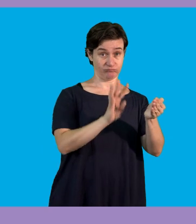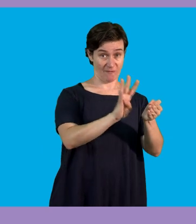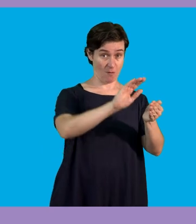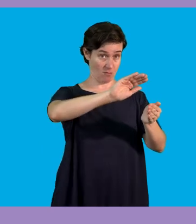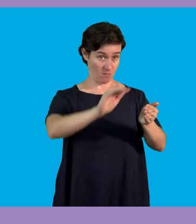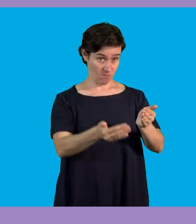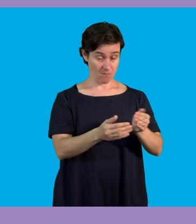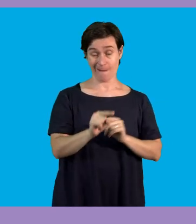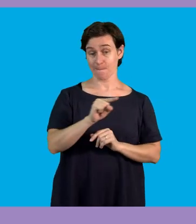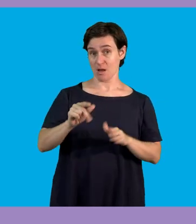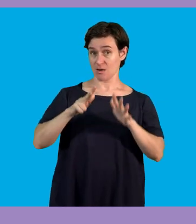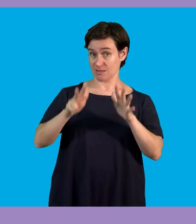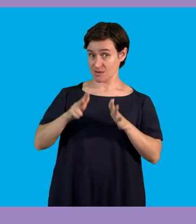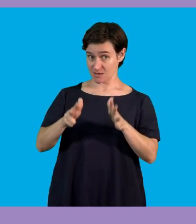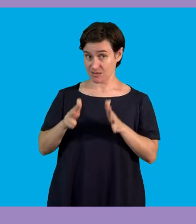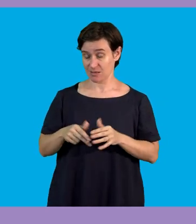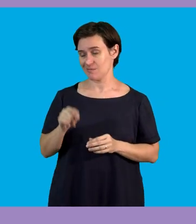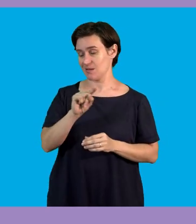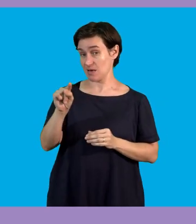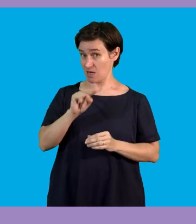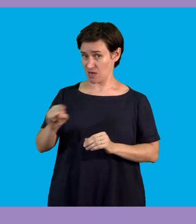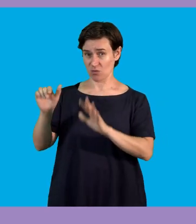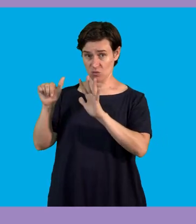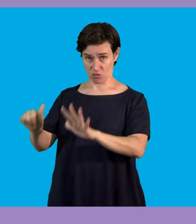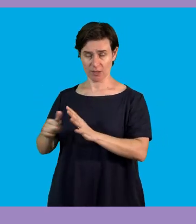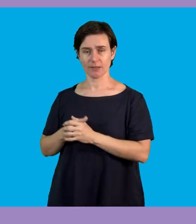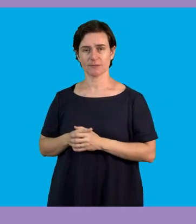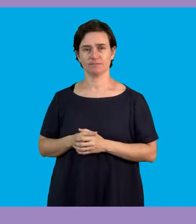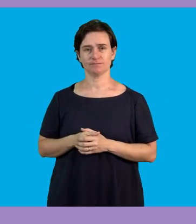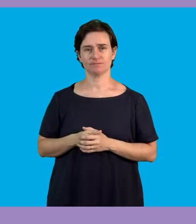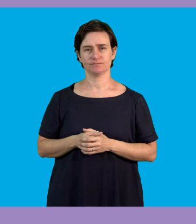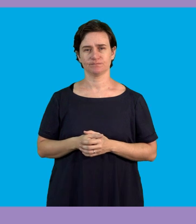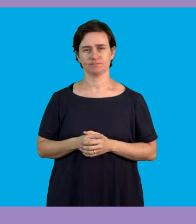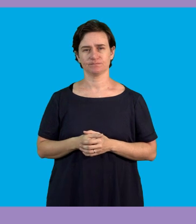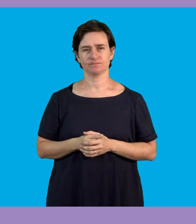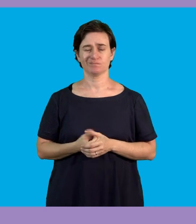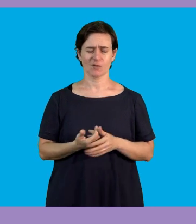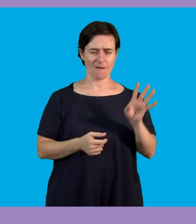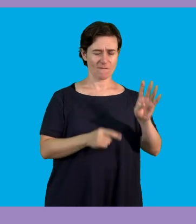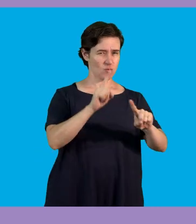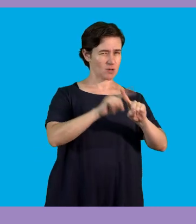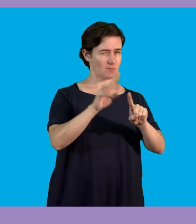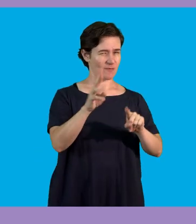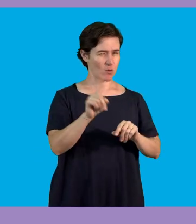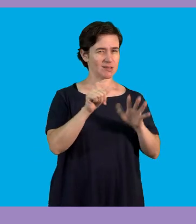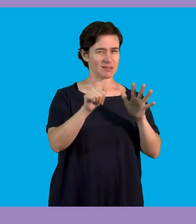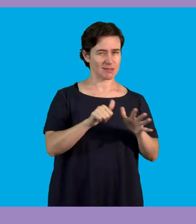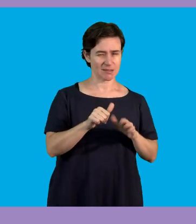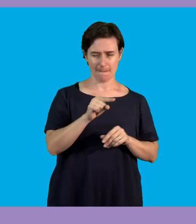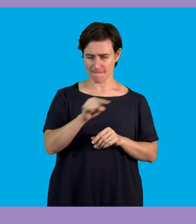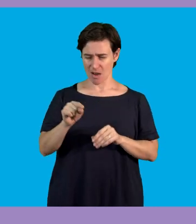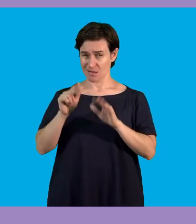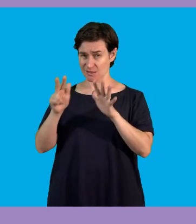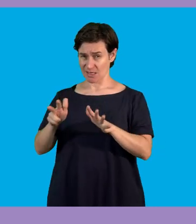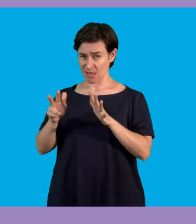4 multiplied by 4 minus 18 equals to 6. 4 times 4 is